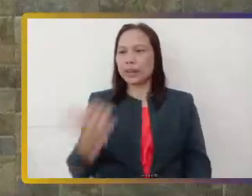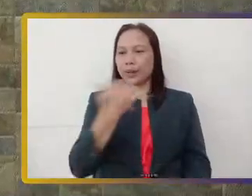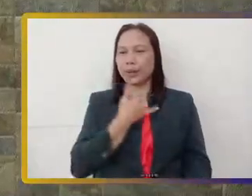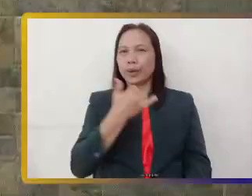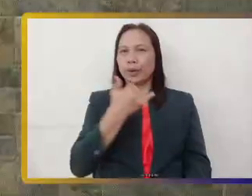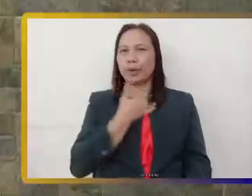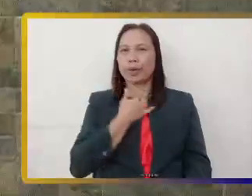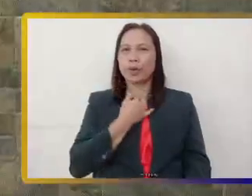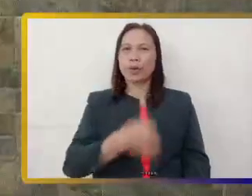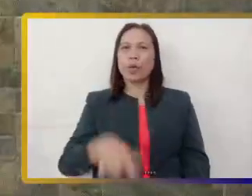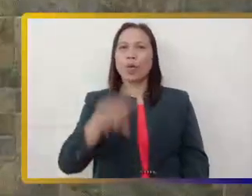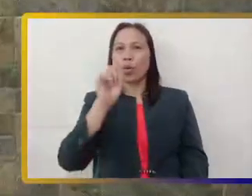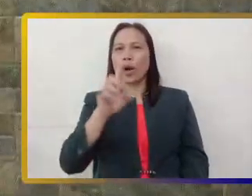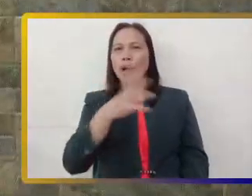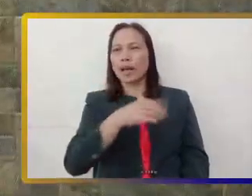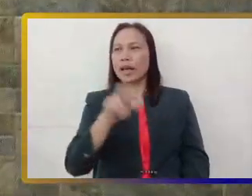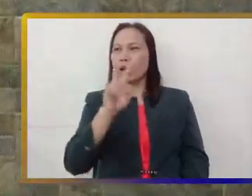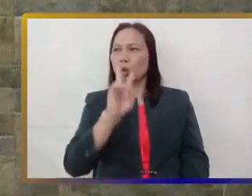and